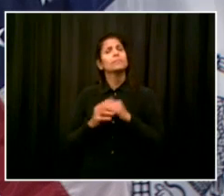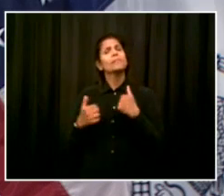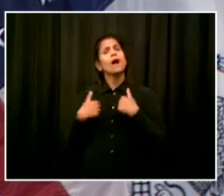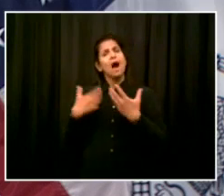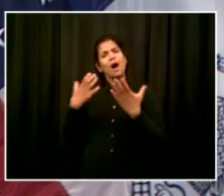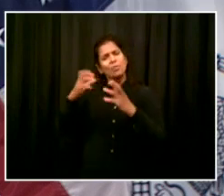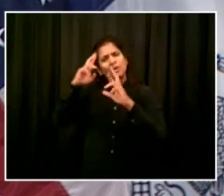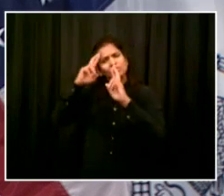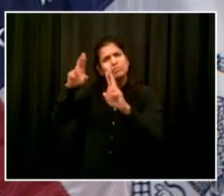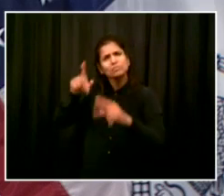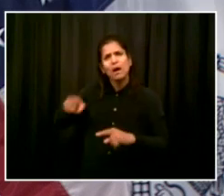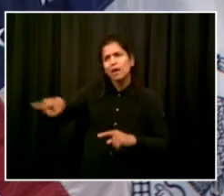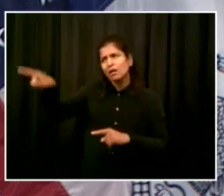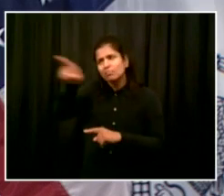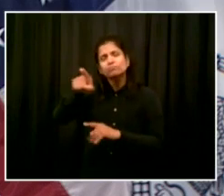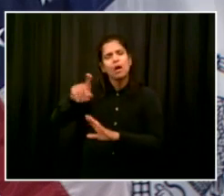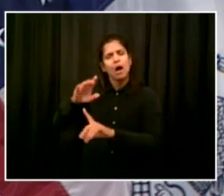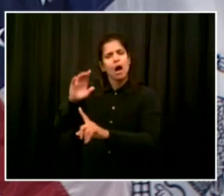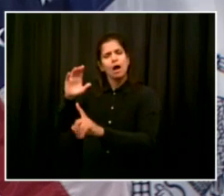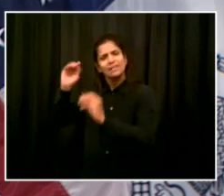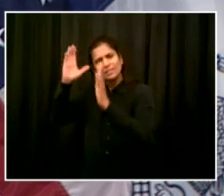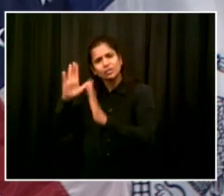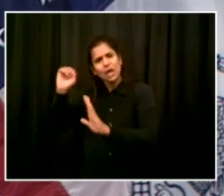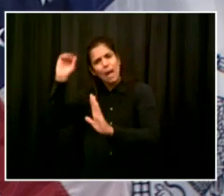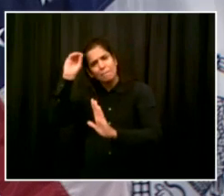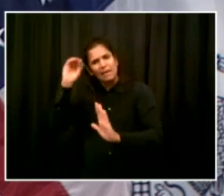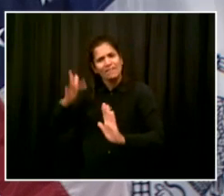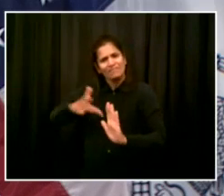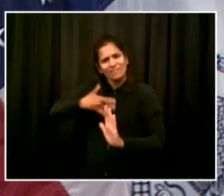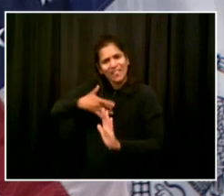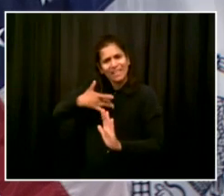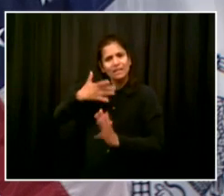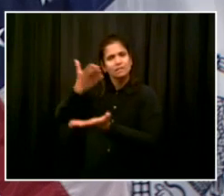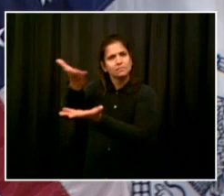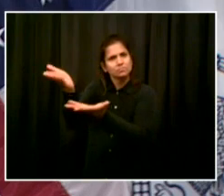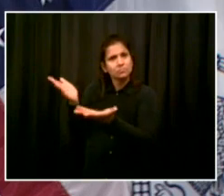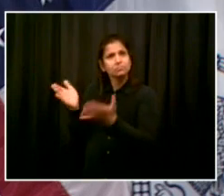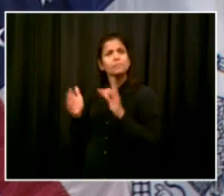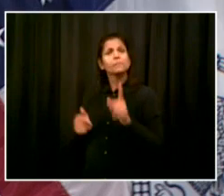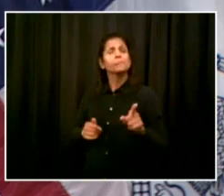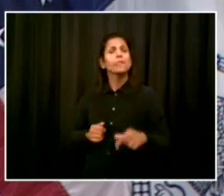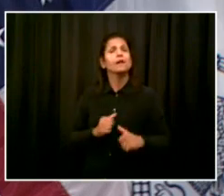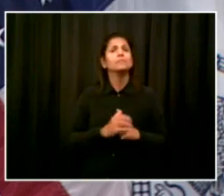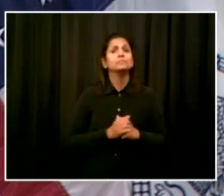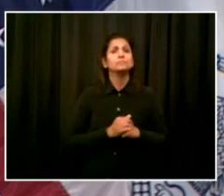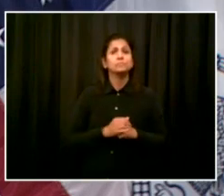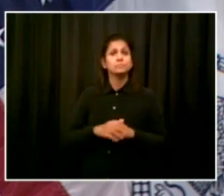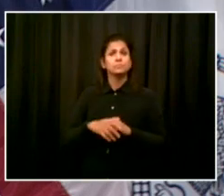who are healthy will want to be at their post because they want to help our kids move forward. Go ahead, Henry.